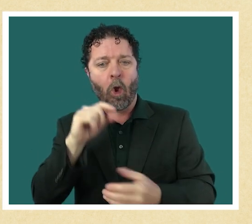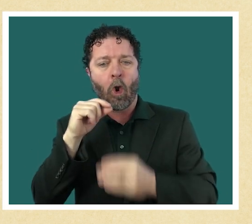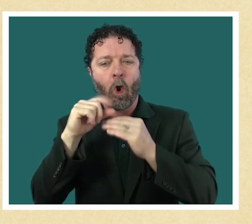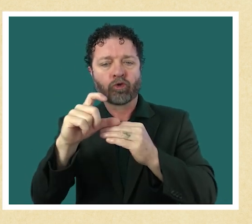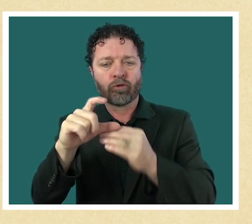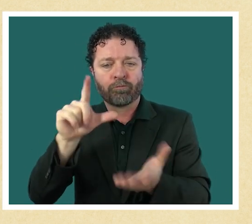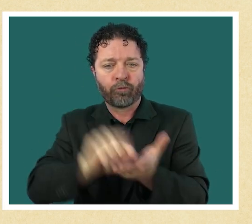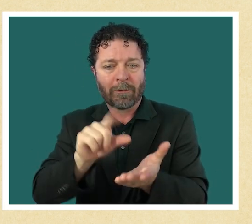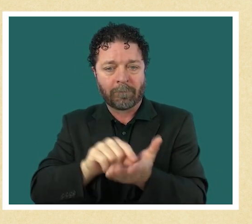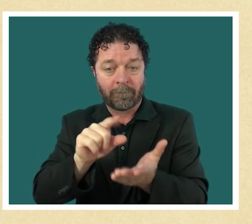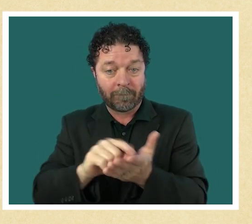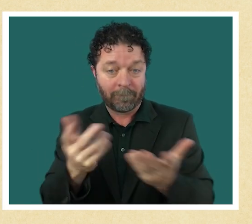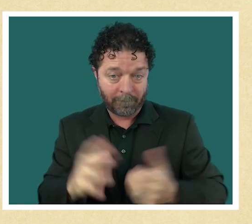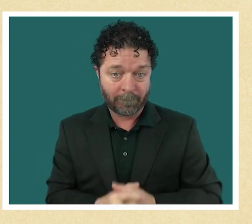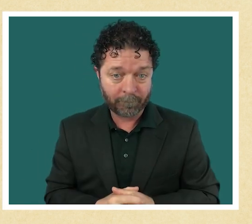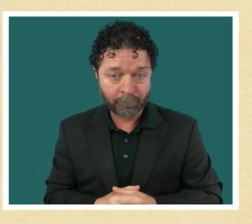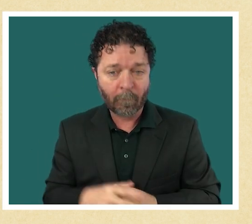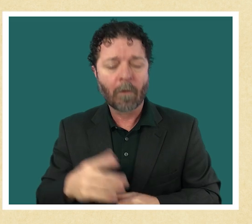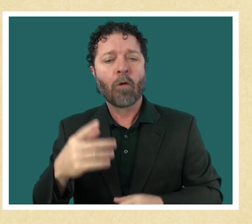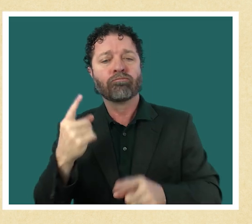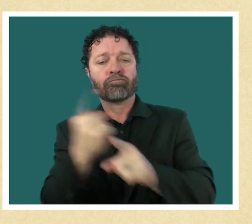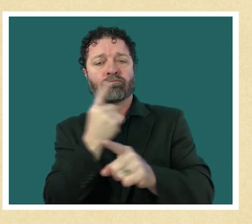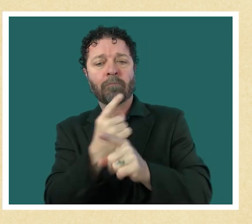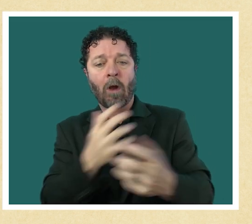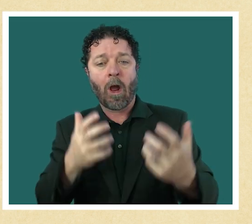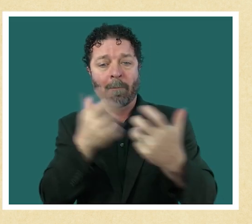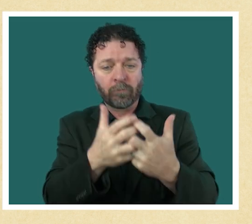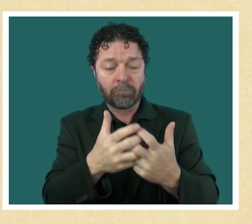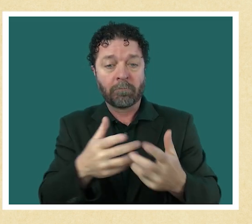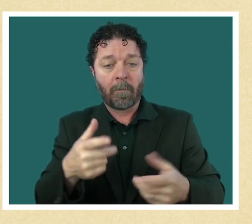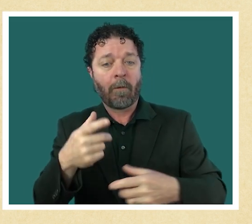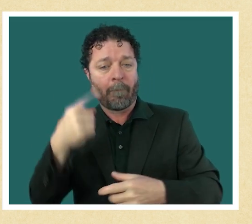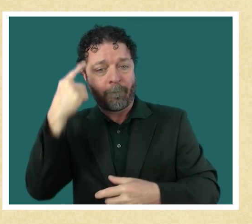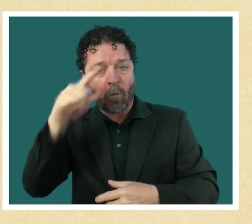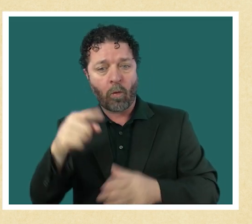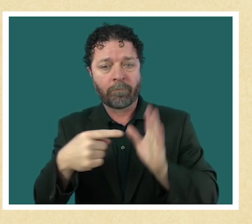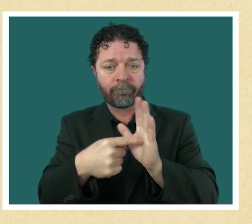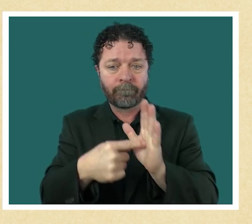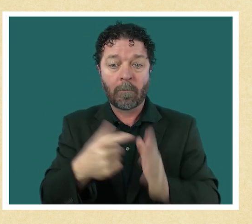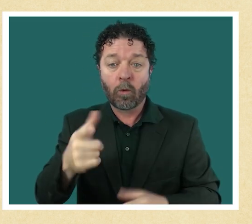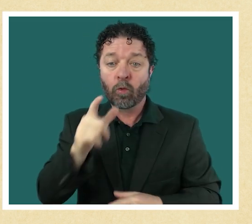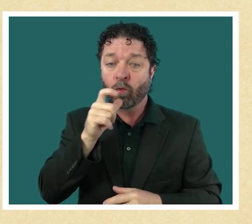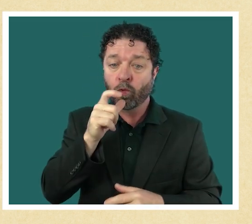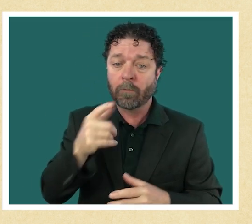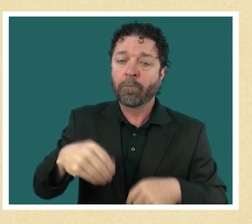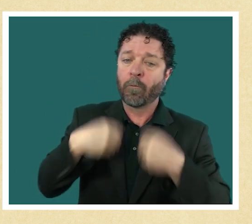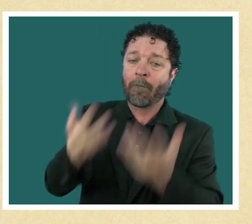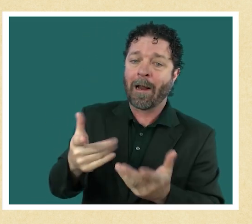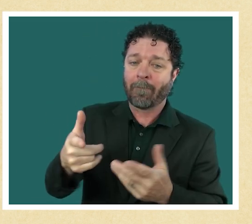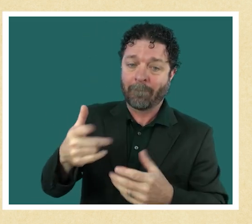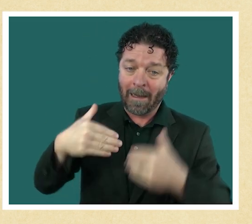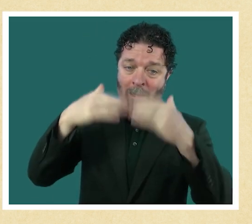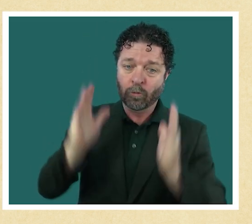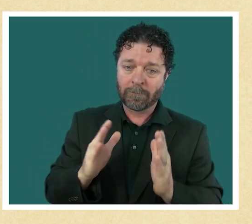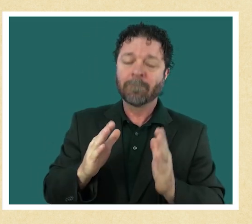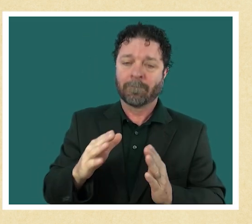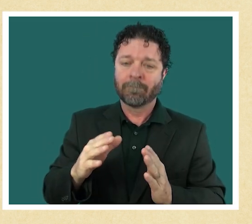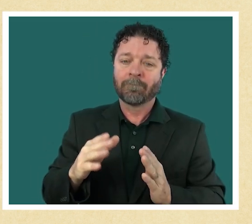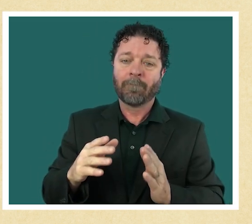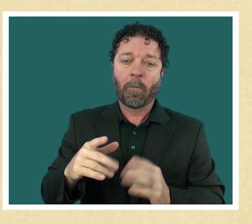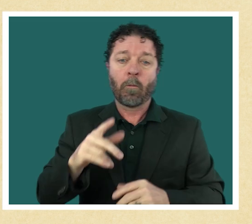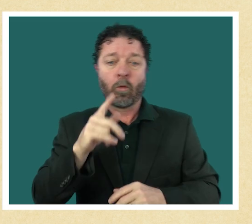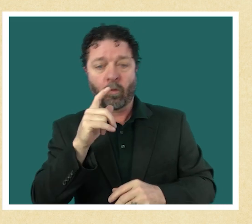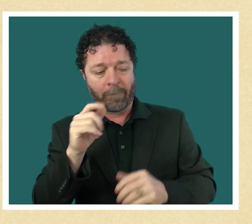Reasonable accommodations are made at the expense of the housing provider. Housing providers do not have to make a reasonable accommodation